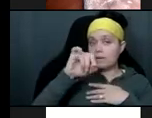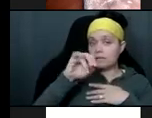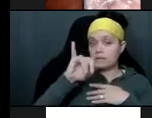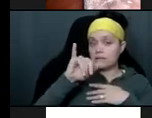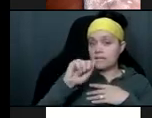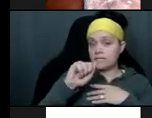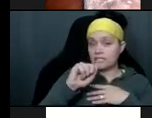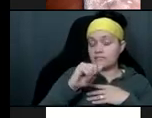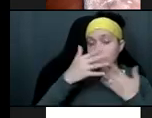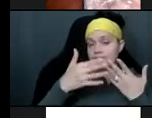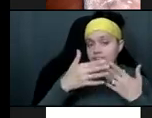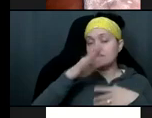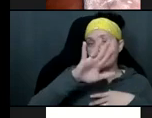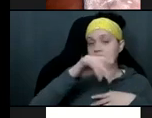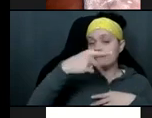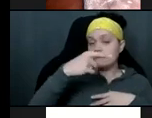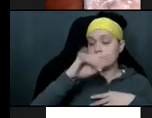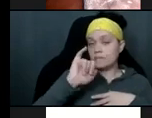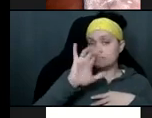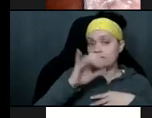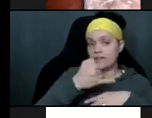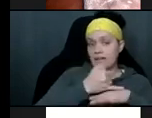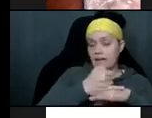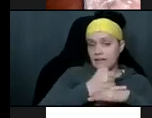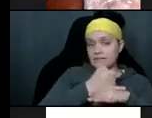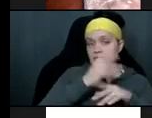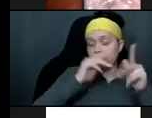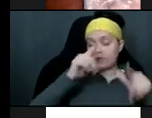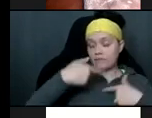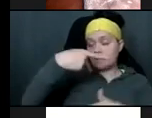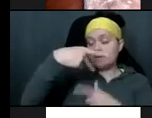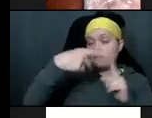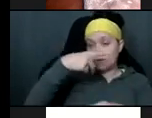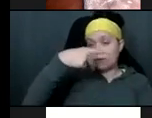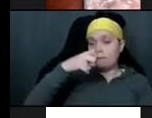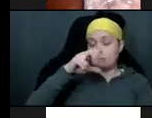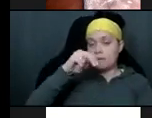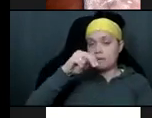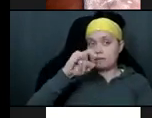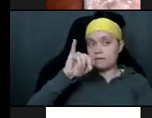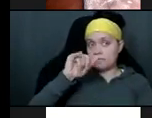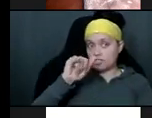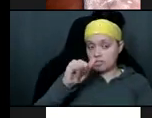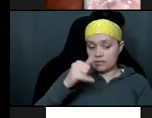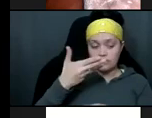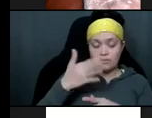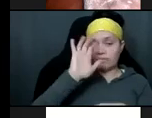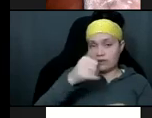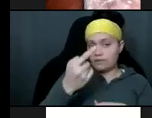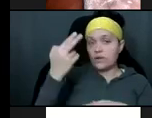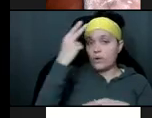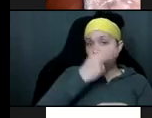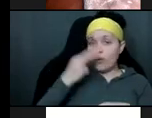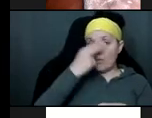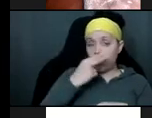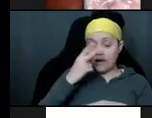Pacific islands, and the natives are Polynesian. So the Pacific realm. So Hawaii actually